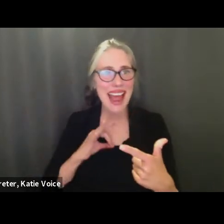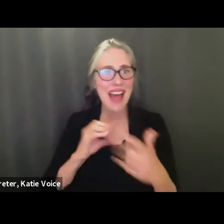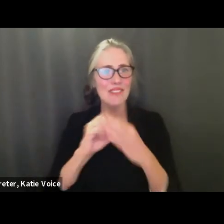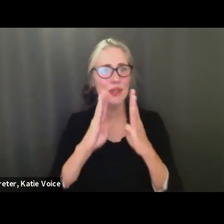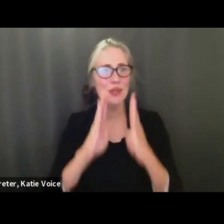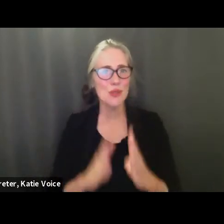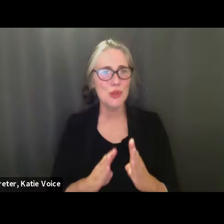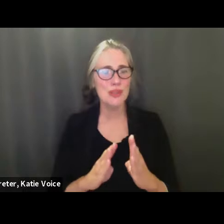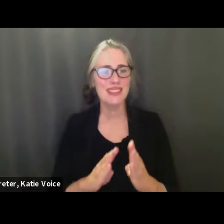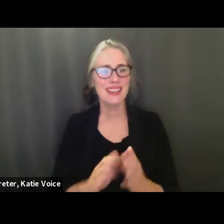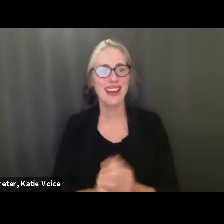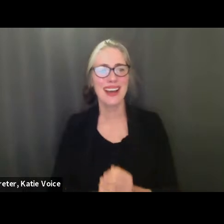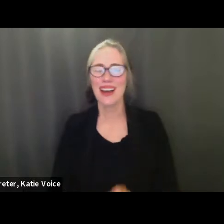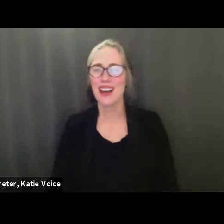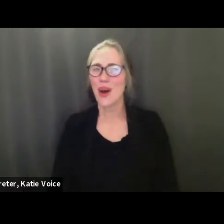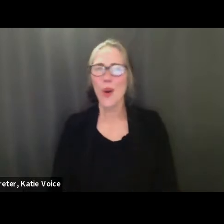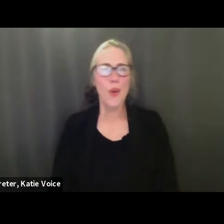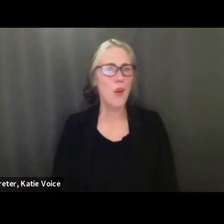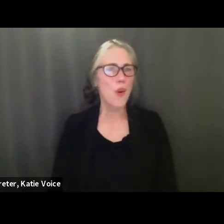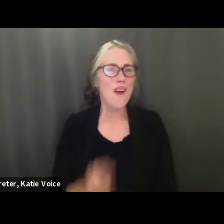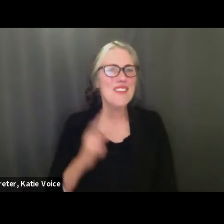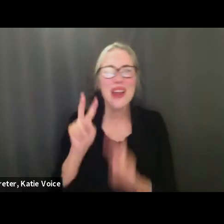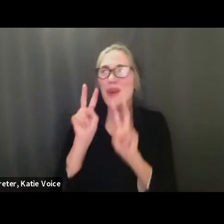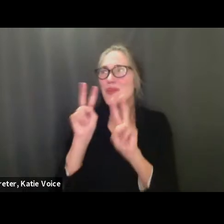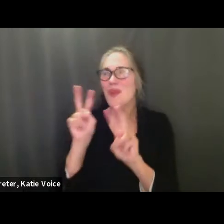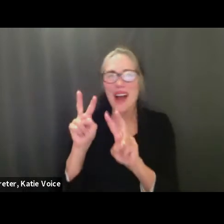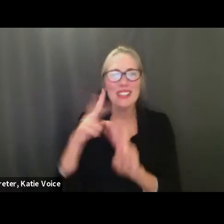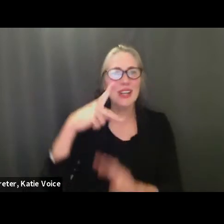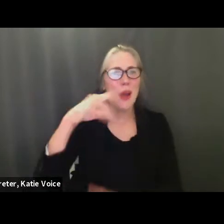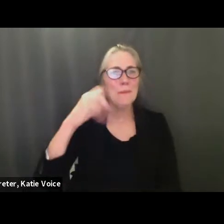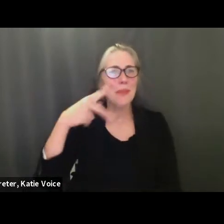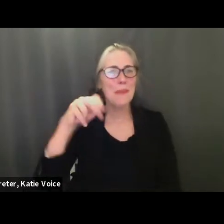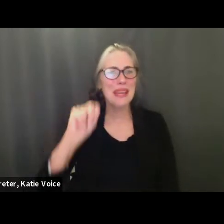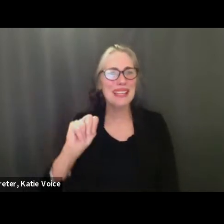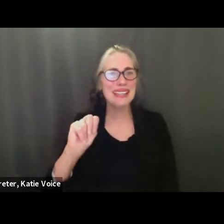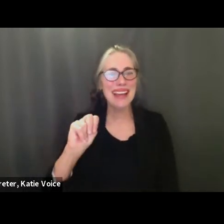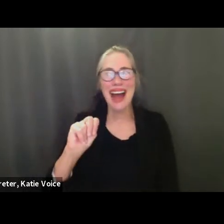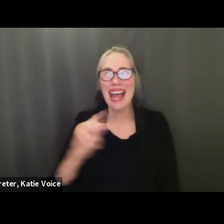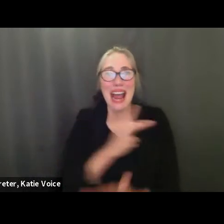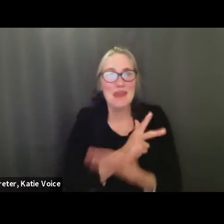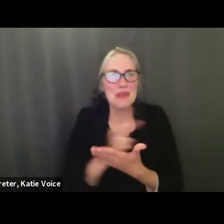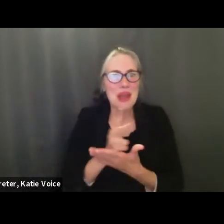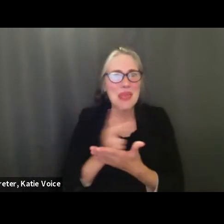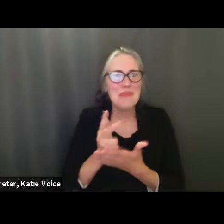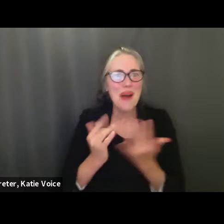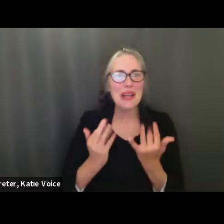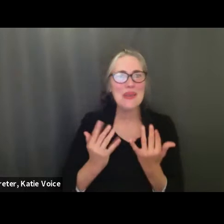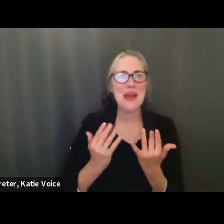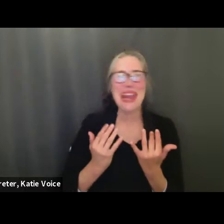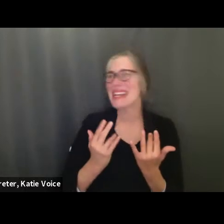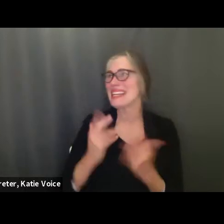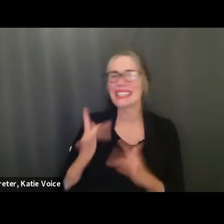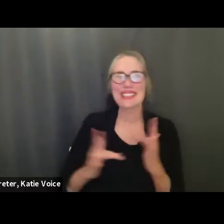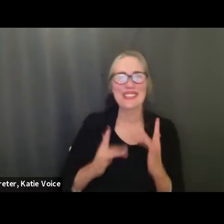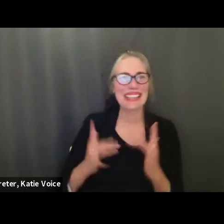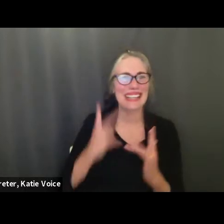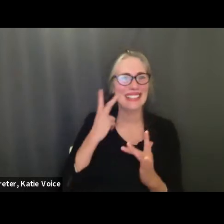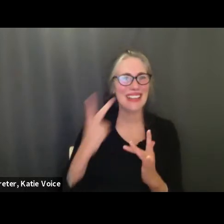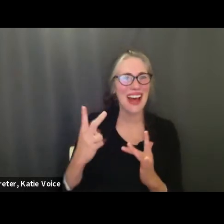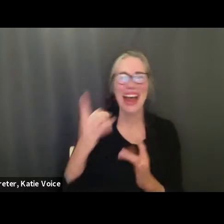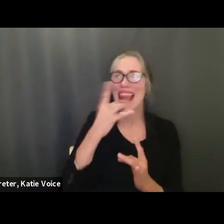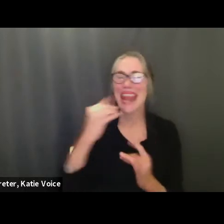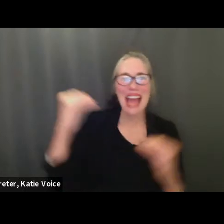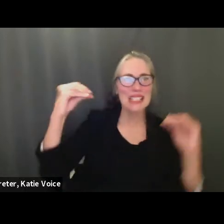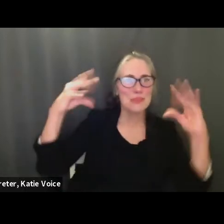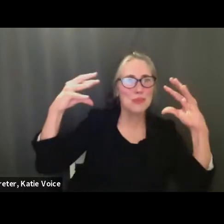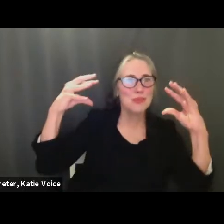just that excitement of getting ready to watch Pippin there in their parking lot, and all the lights and camera and the music. We were